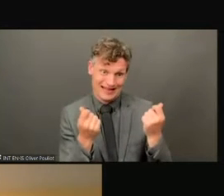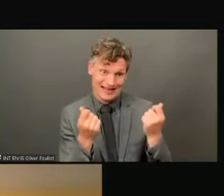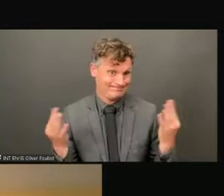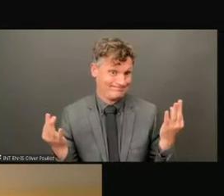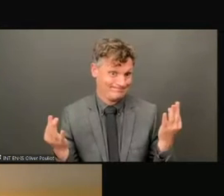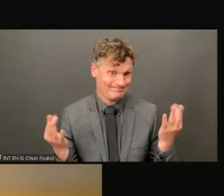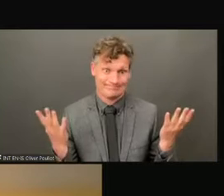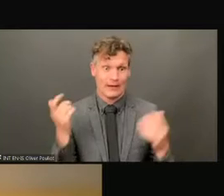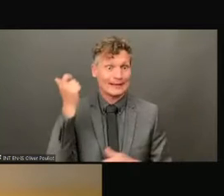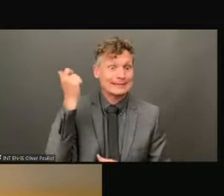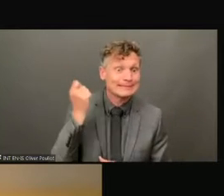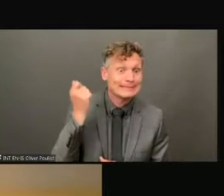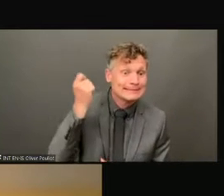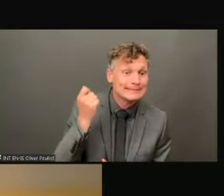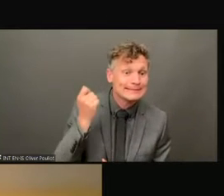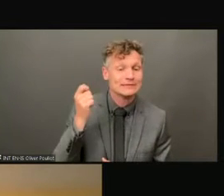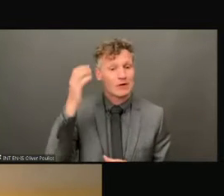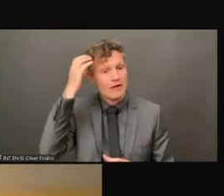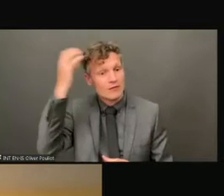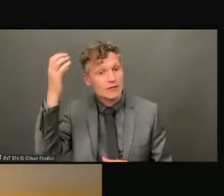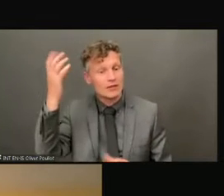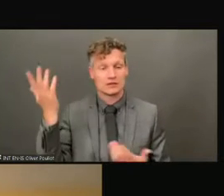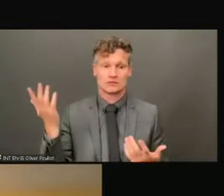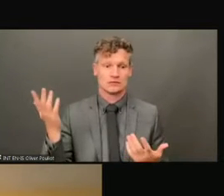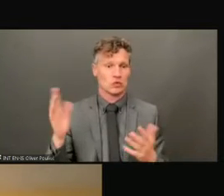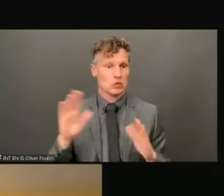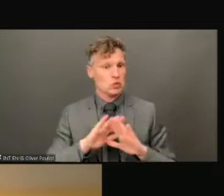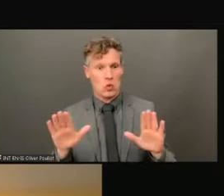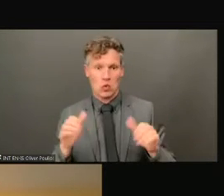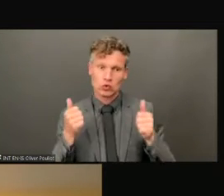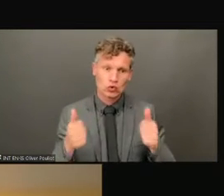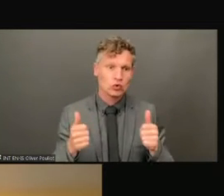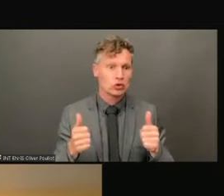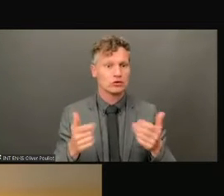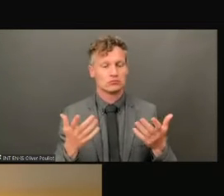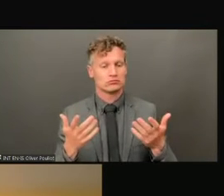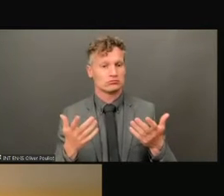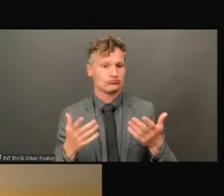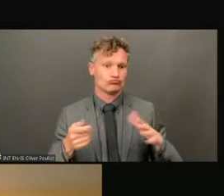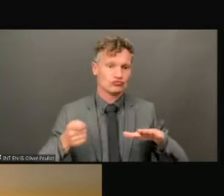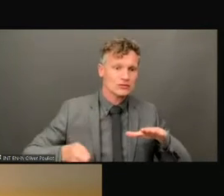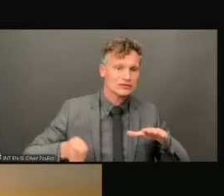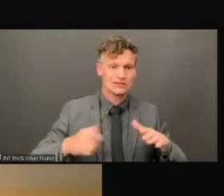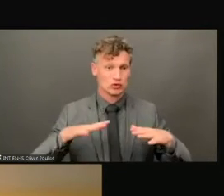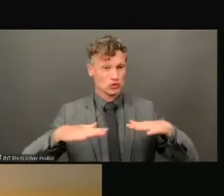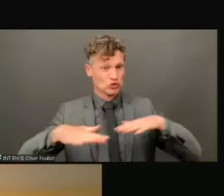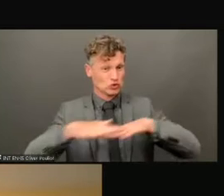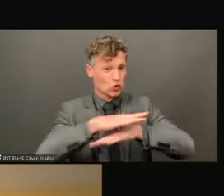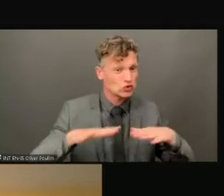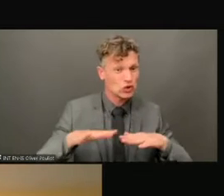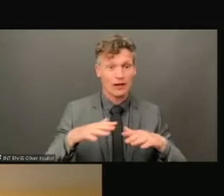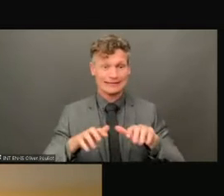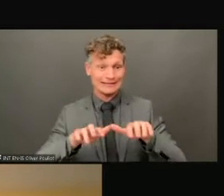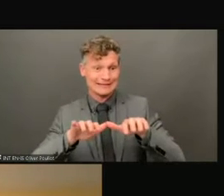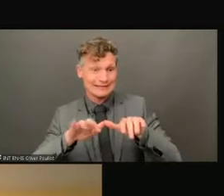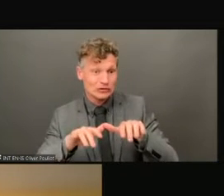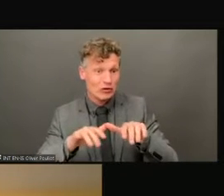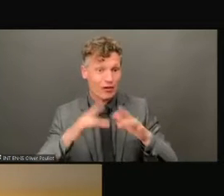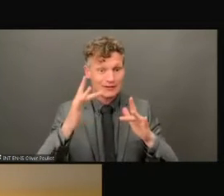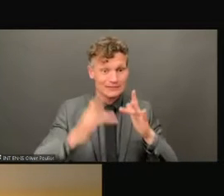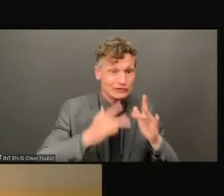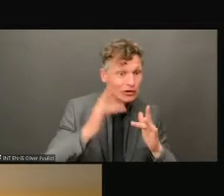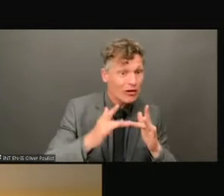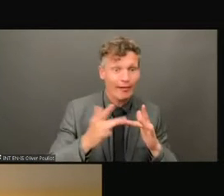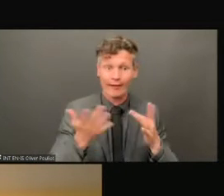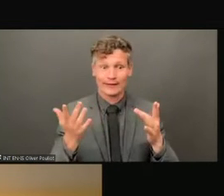of expeditious justice system, social, digital, and financial exclusion, lacks of expertise,